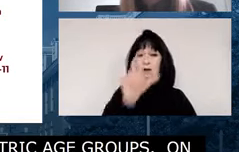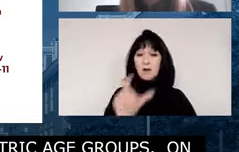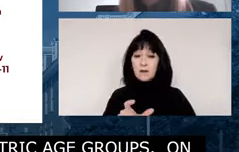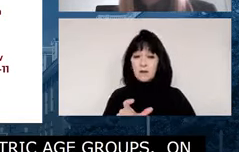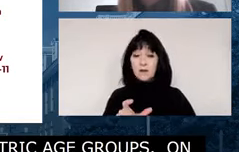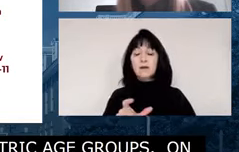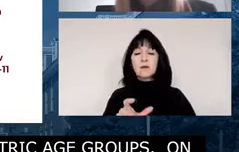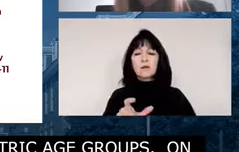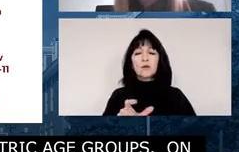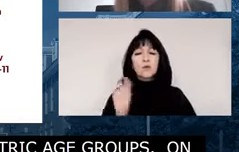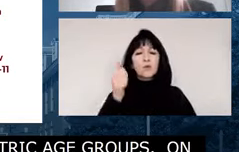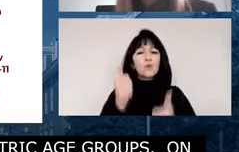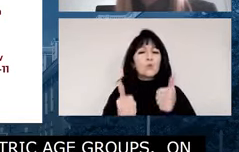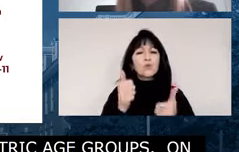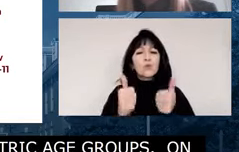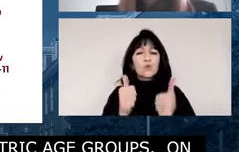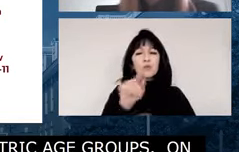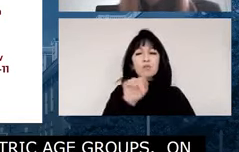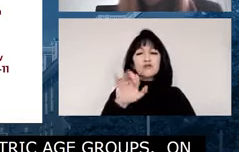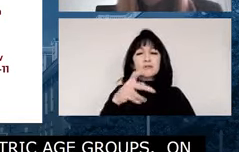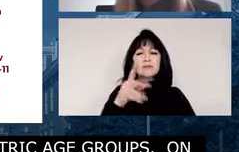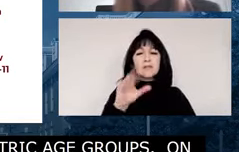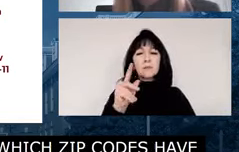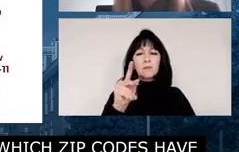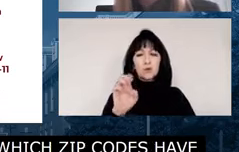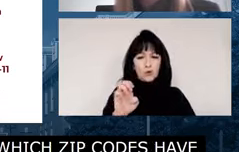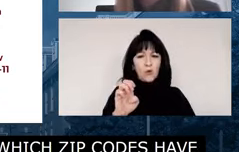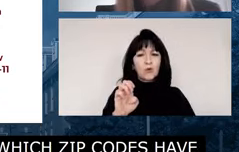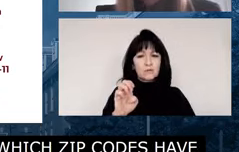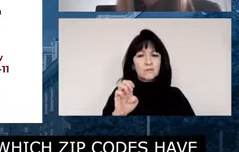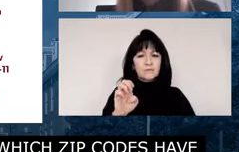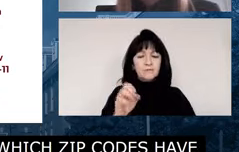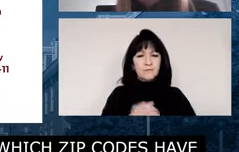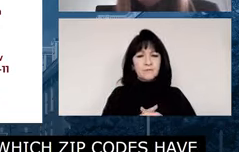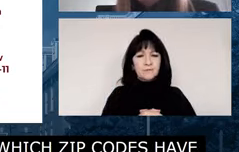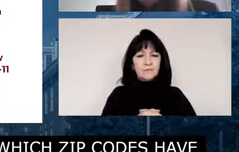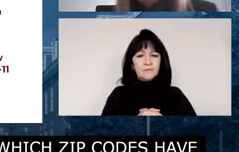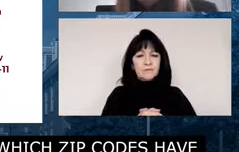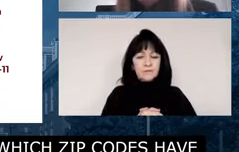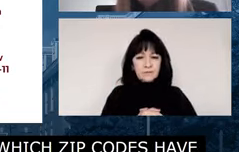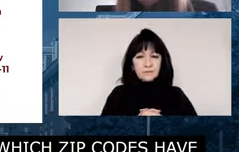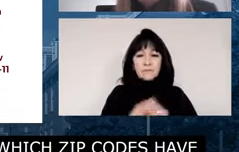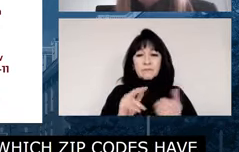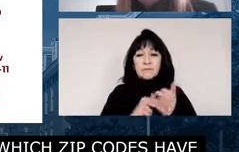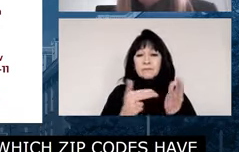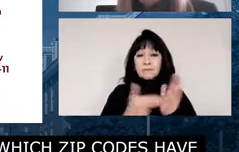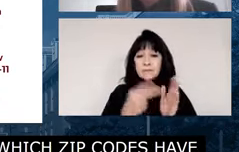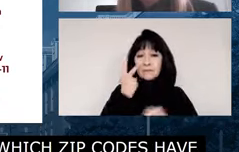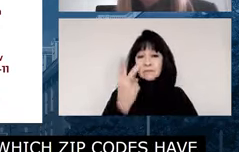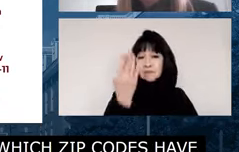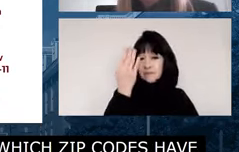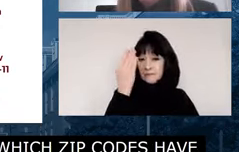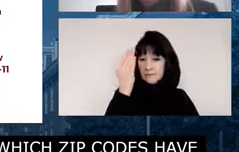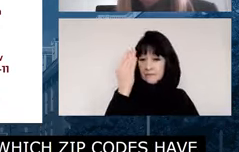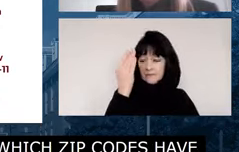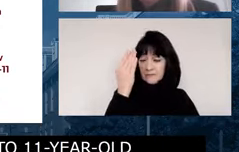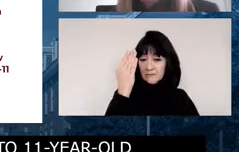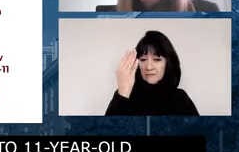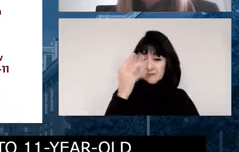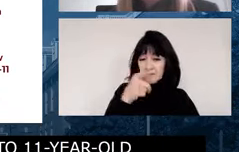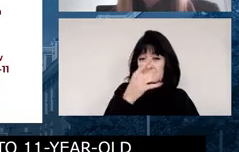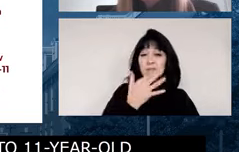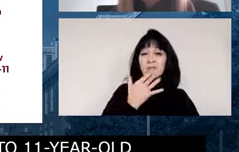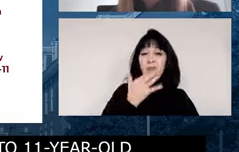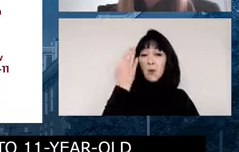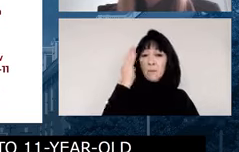rate in the 5 to 11-year-old population. So the zip codes in blue have a vaccination rate